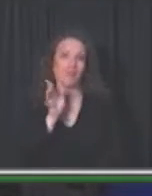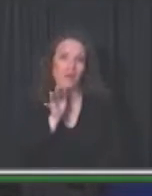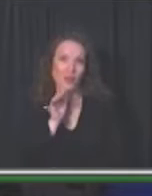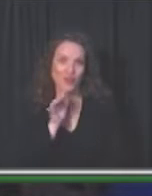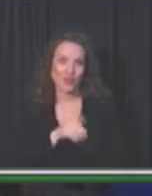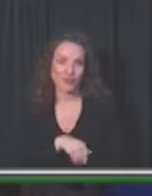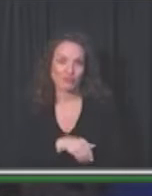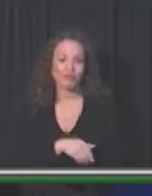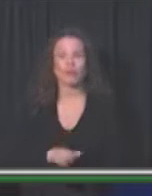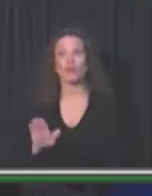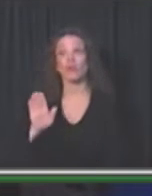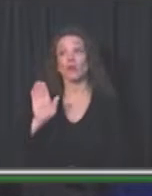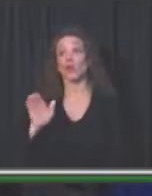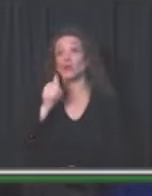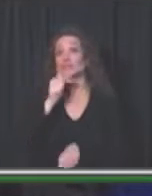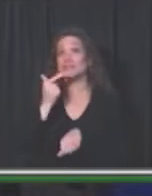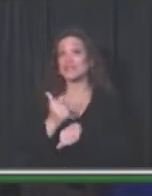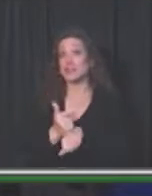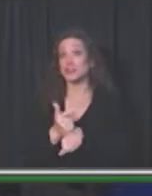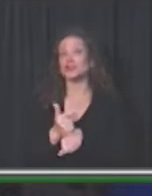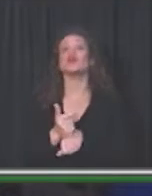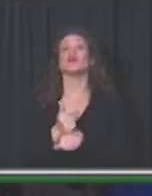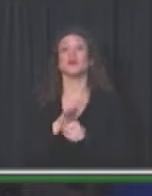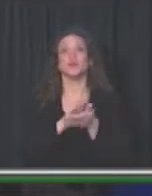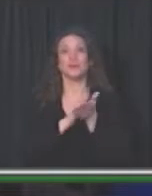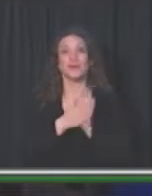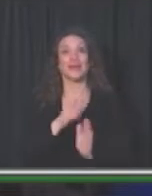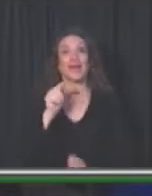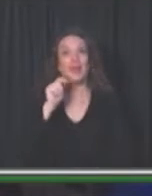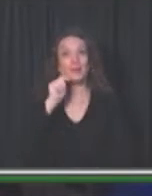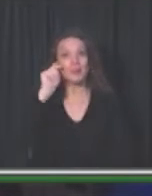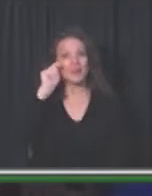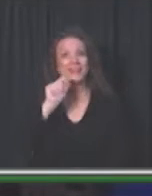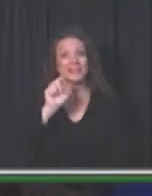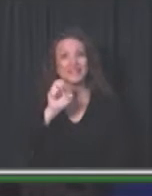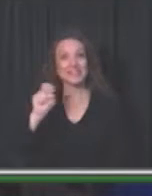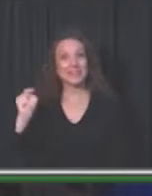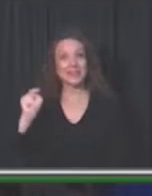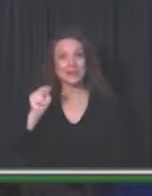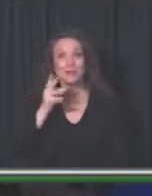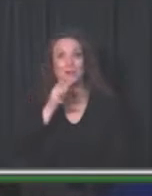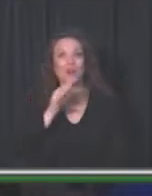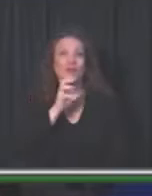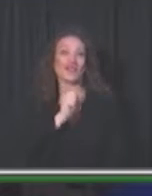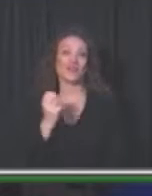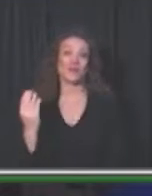Her sister was a teenage mother at age 14.